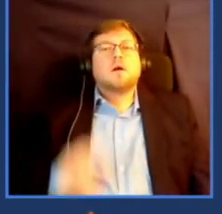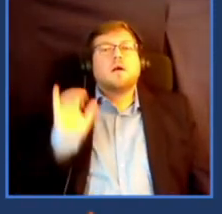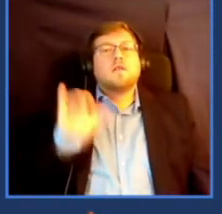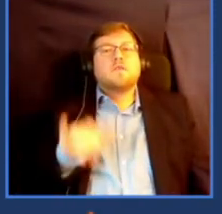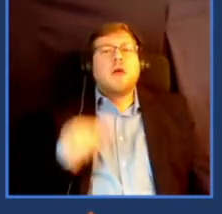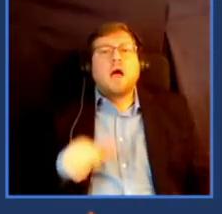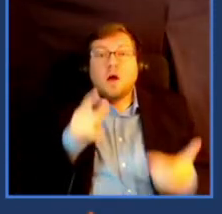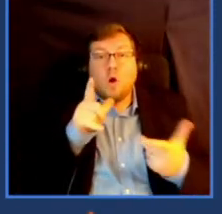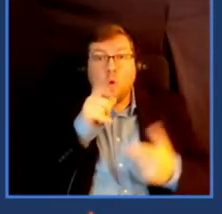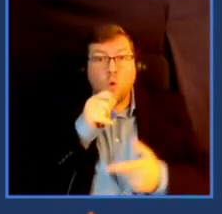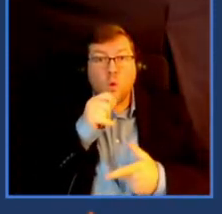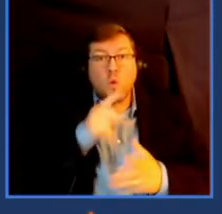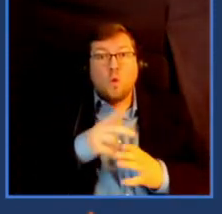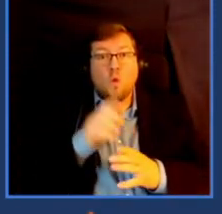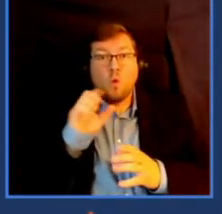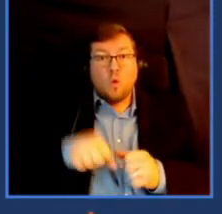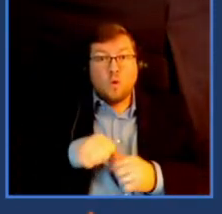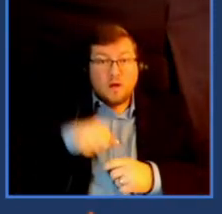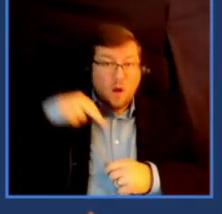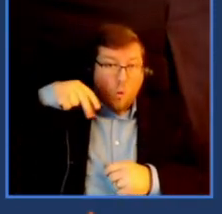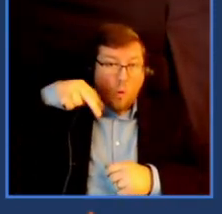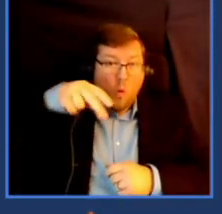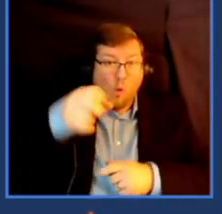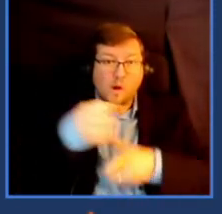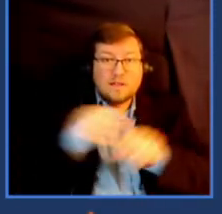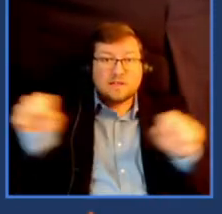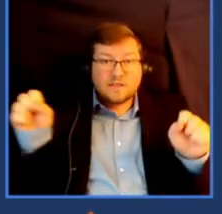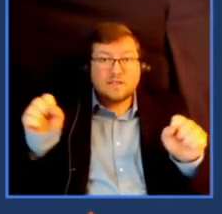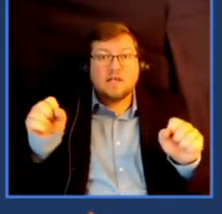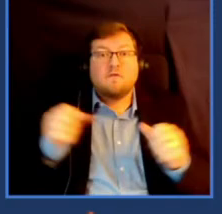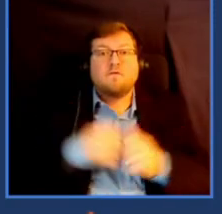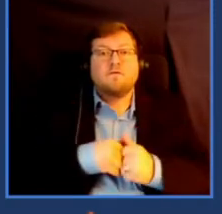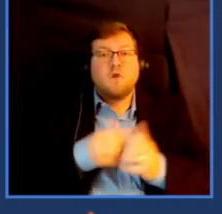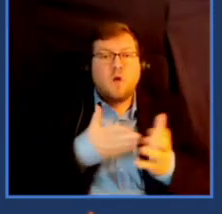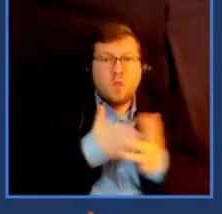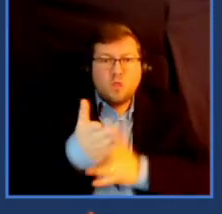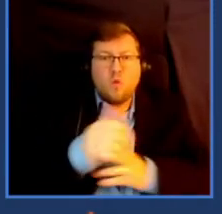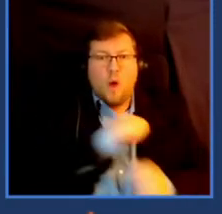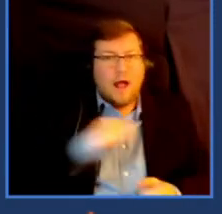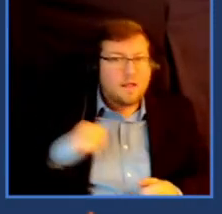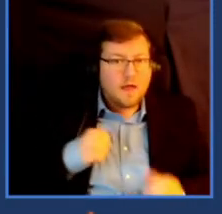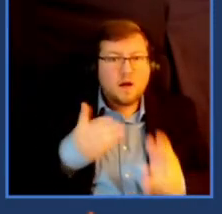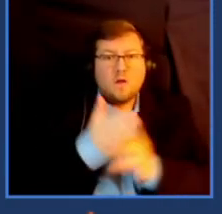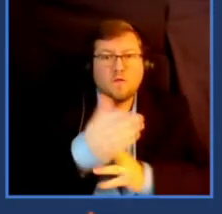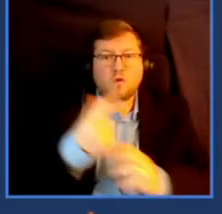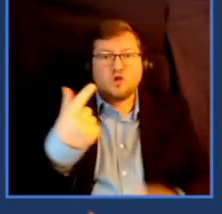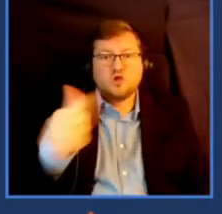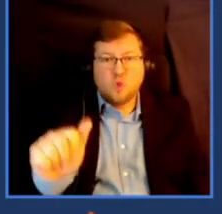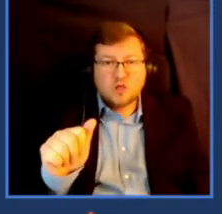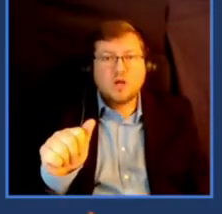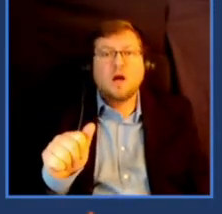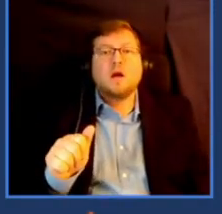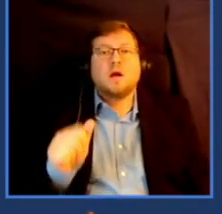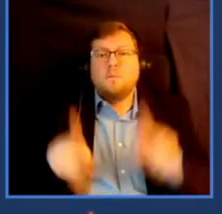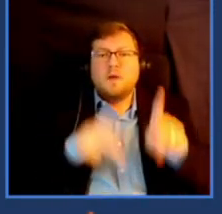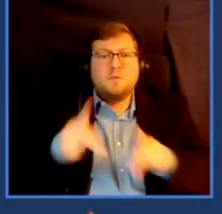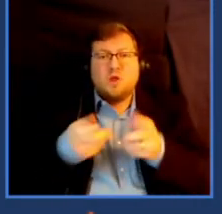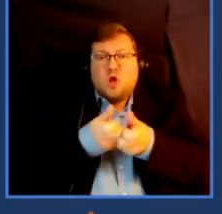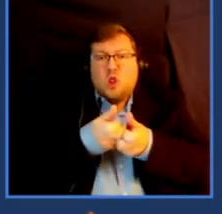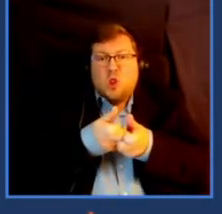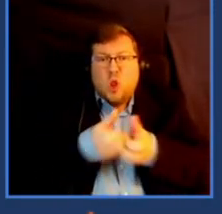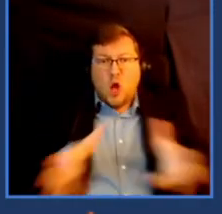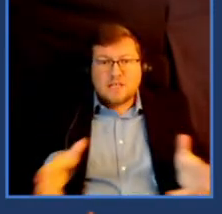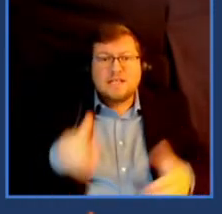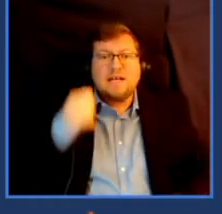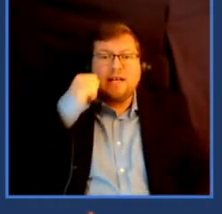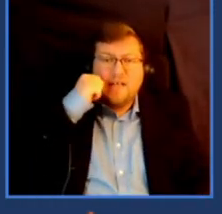the streets of Atlanta and across the streets of Georgia, the people are losing every single day. And they need a